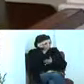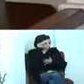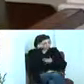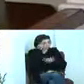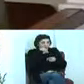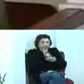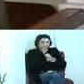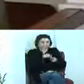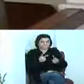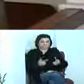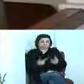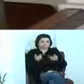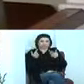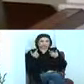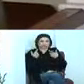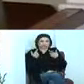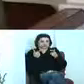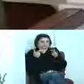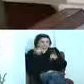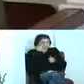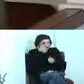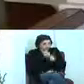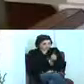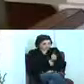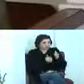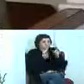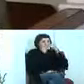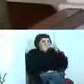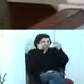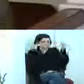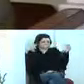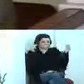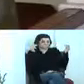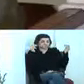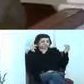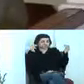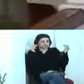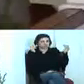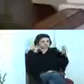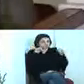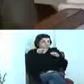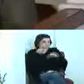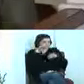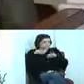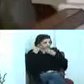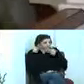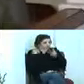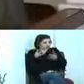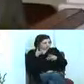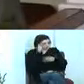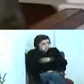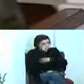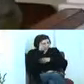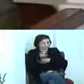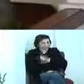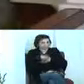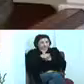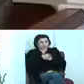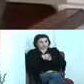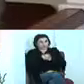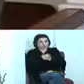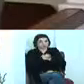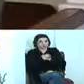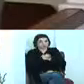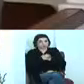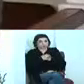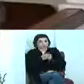life on each level provides us with the wisdom we need to grow